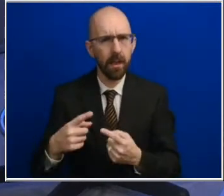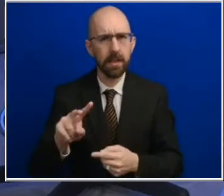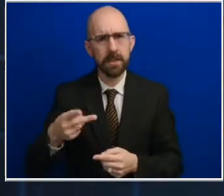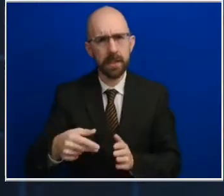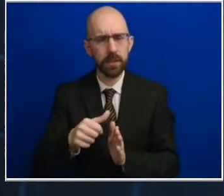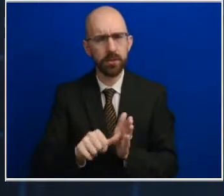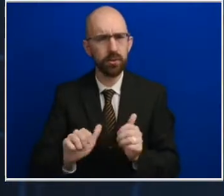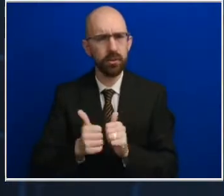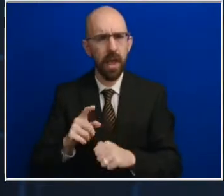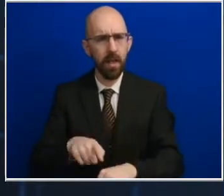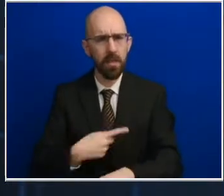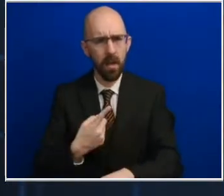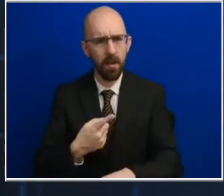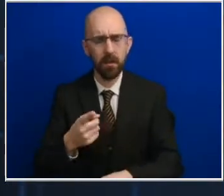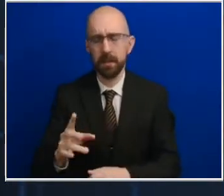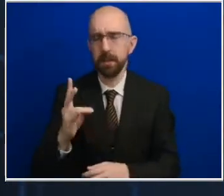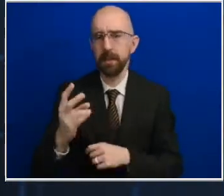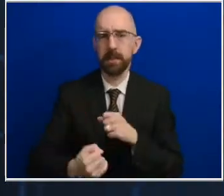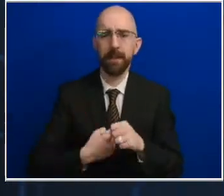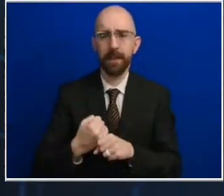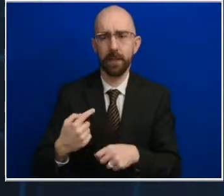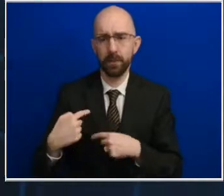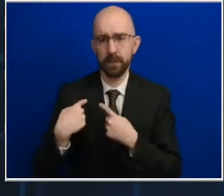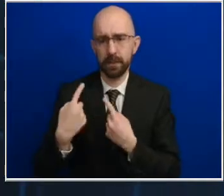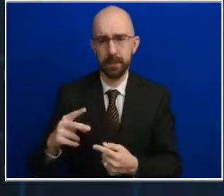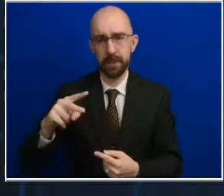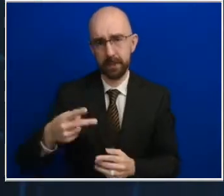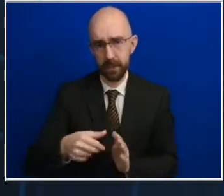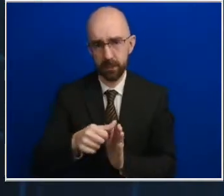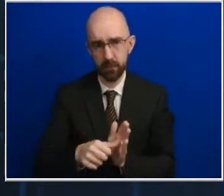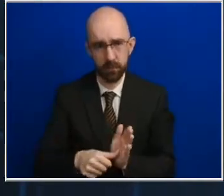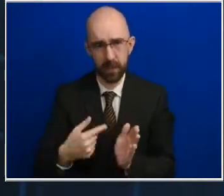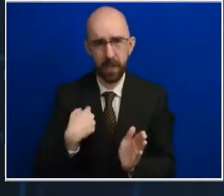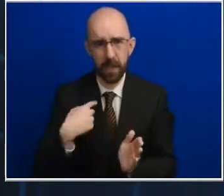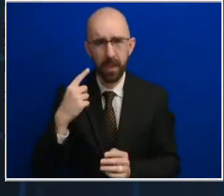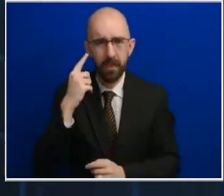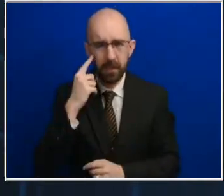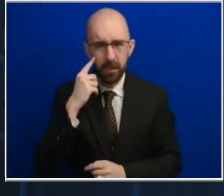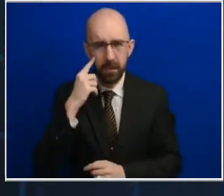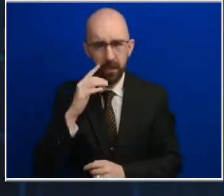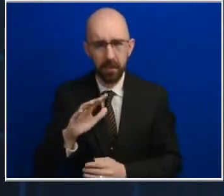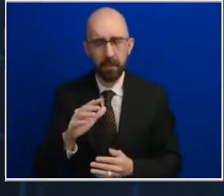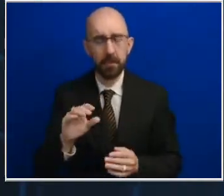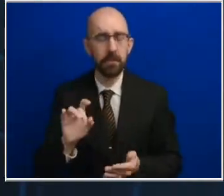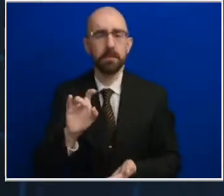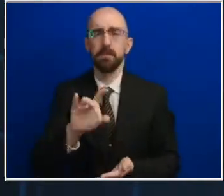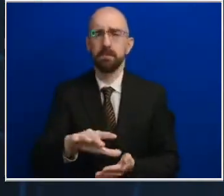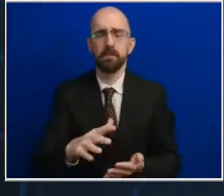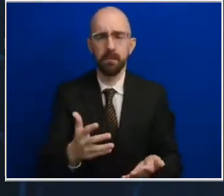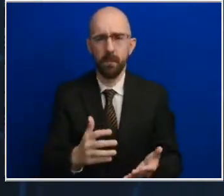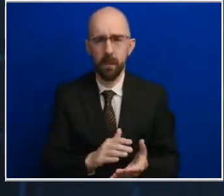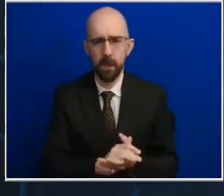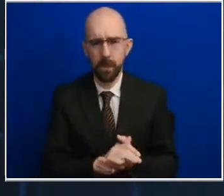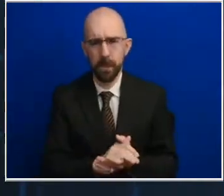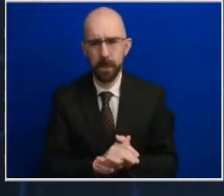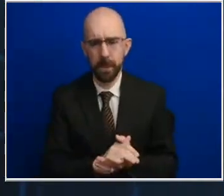been 7 years since my second surgery. And I think a thing to note to